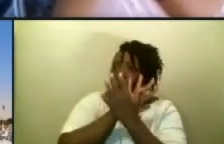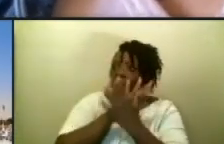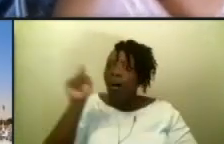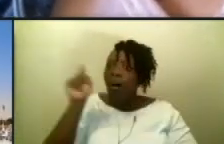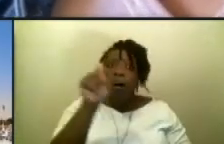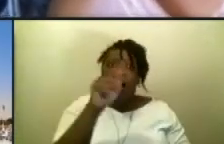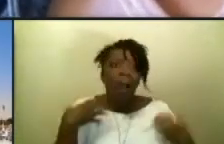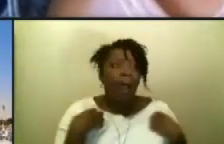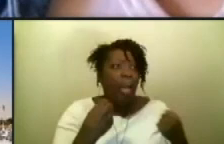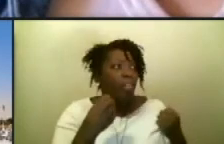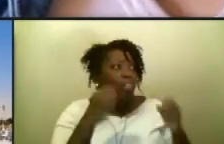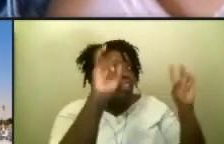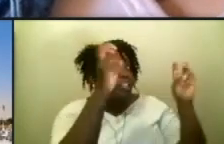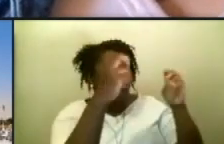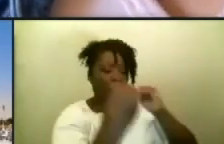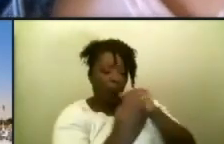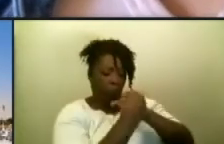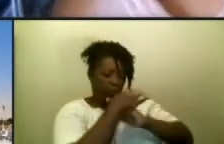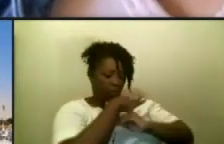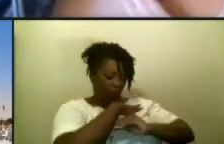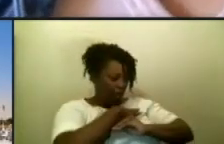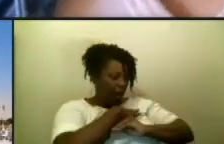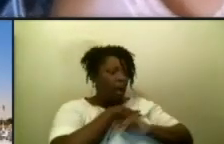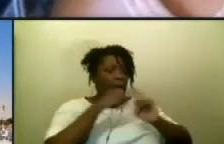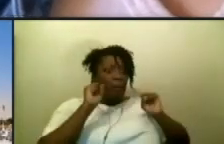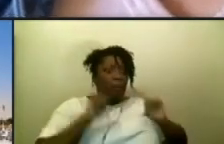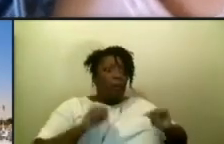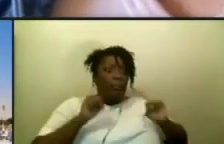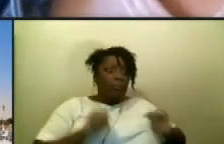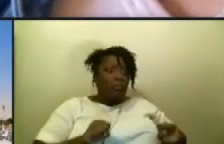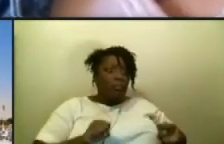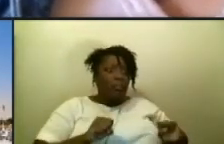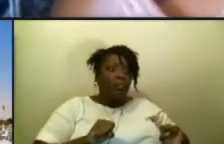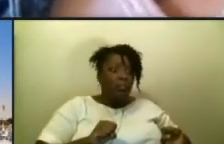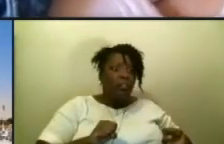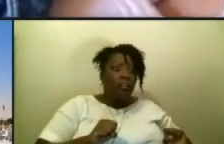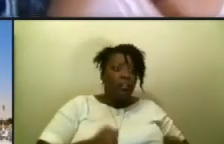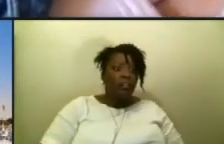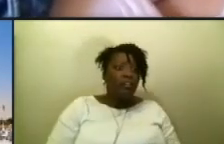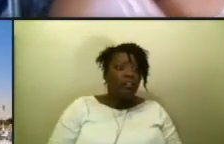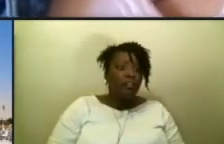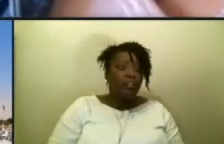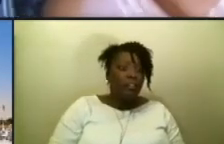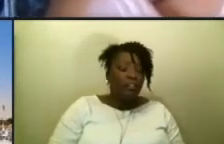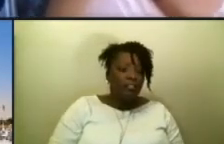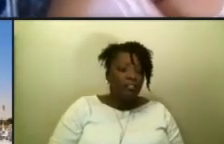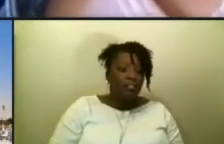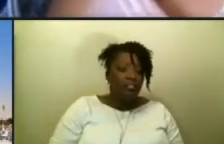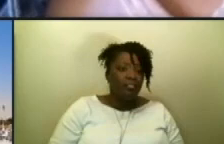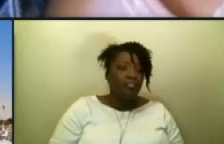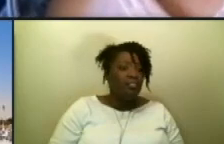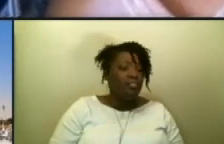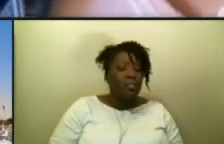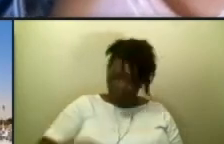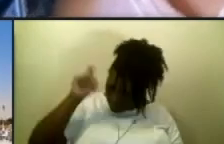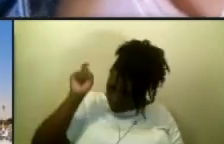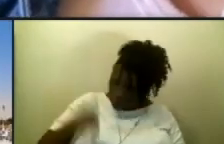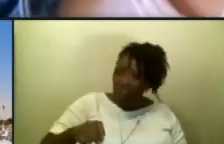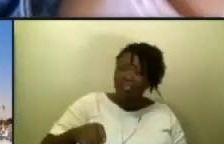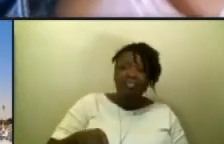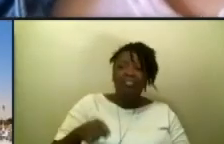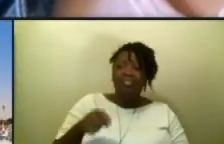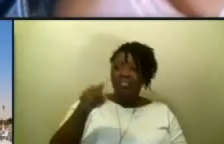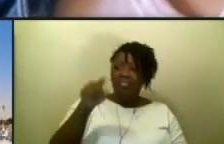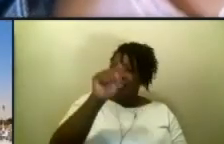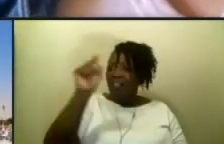health issues that make them very vulnerable, and they must be released. And that is why we have taken